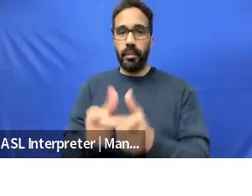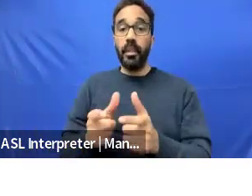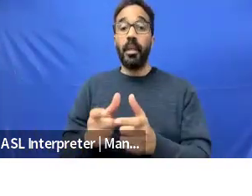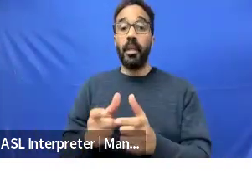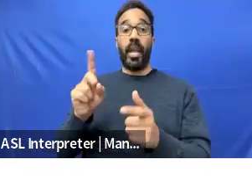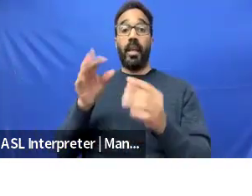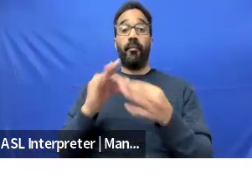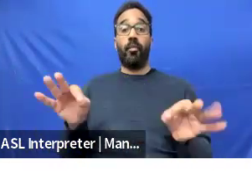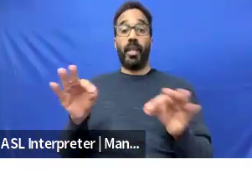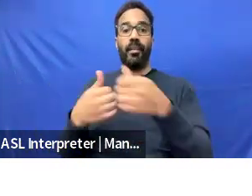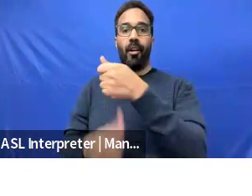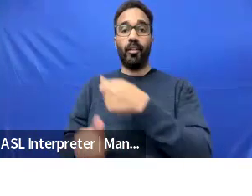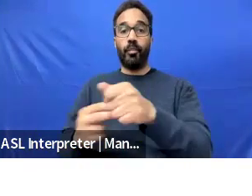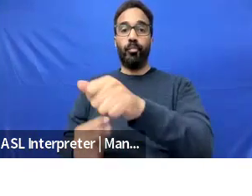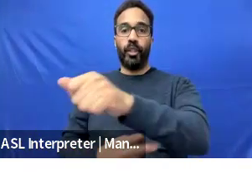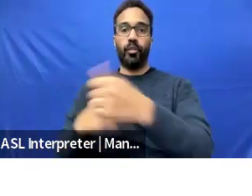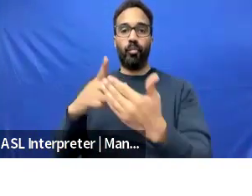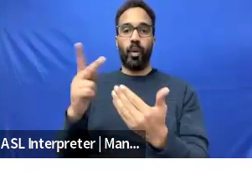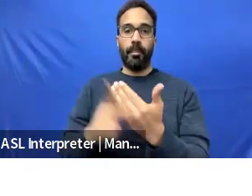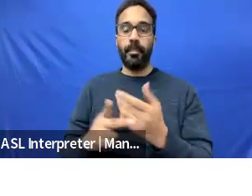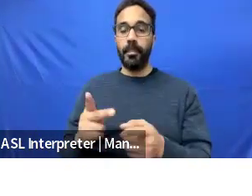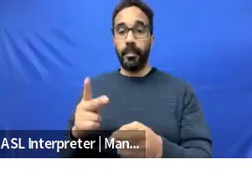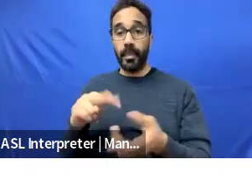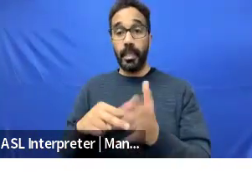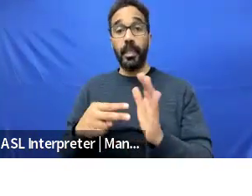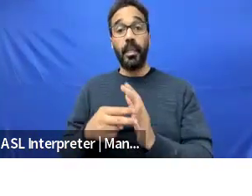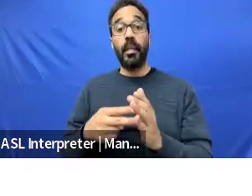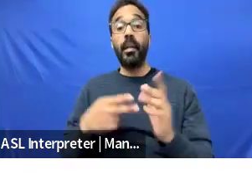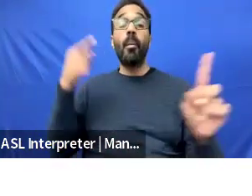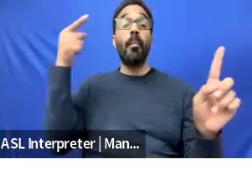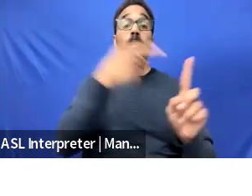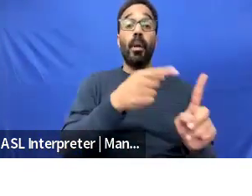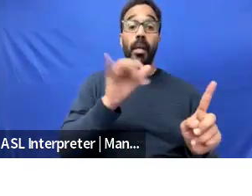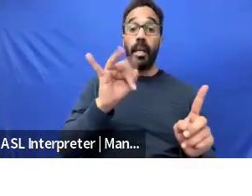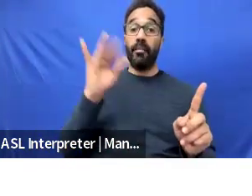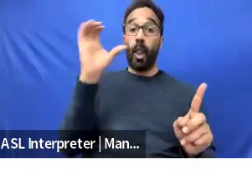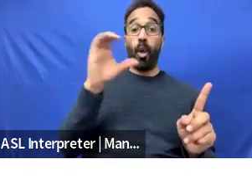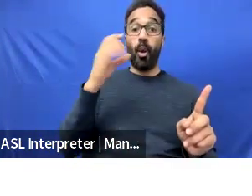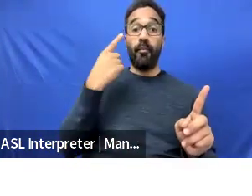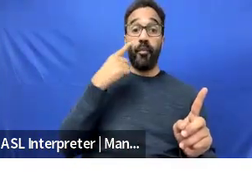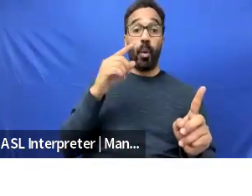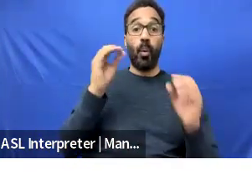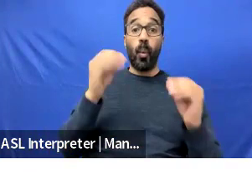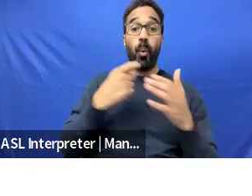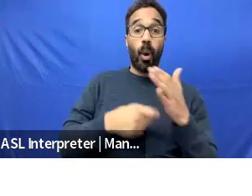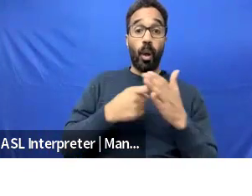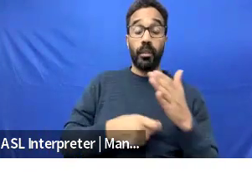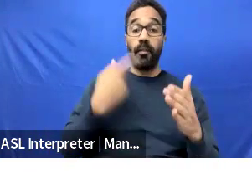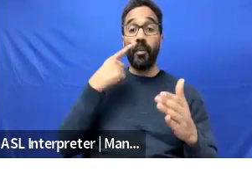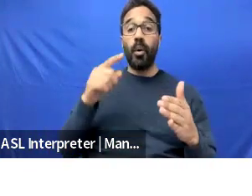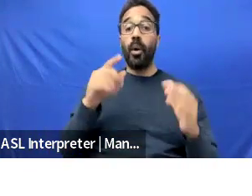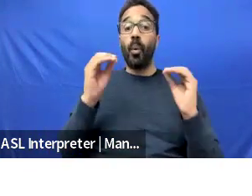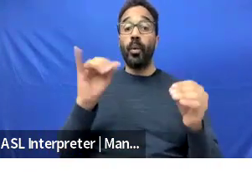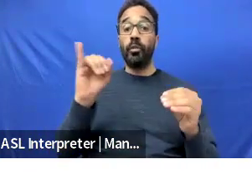a no-cost COVID vaccine for folks that have no insurance or underinsured, clicking that Bridge Access Program, I think